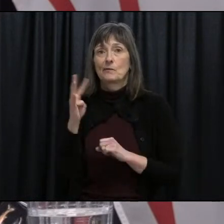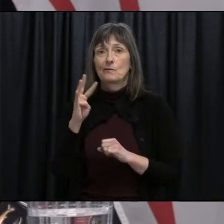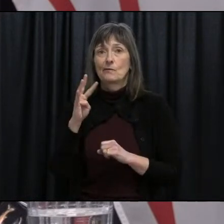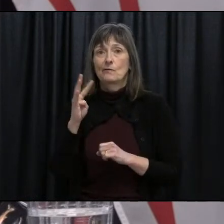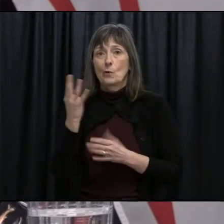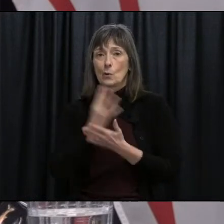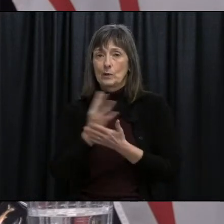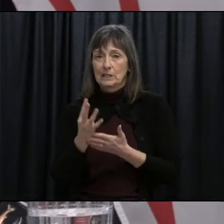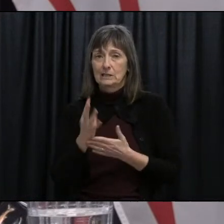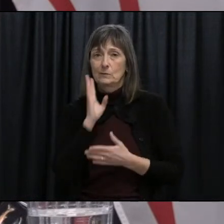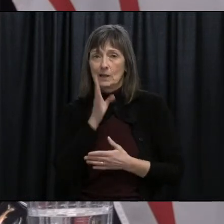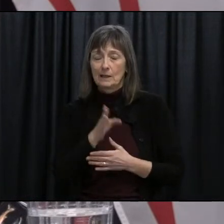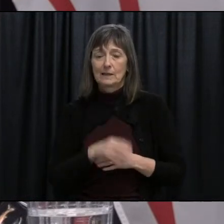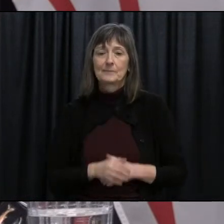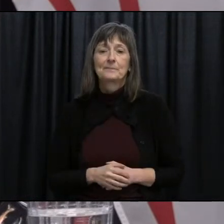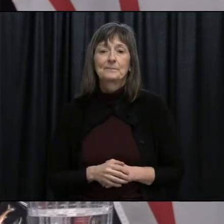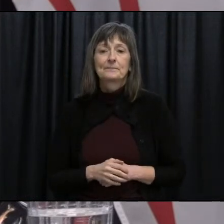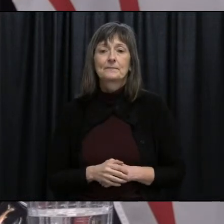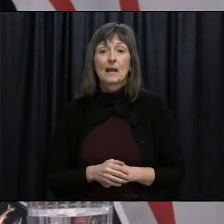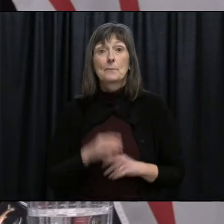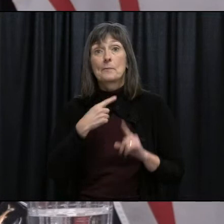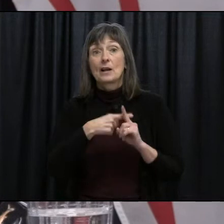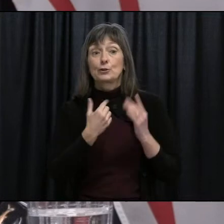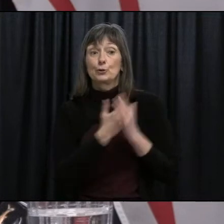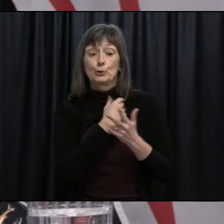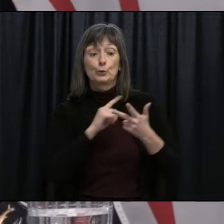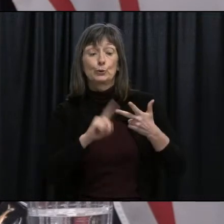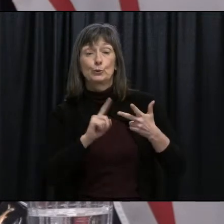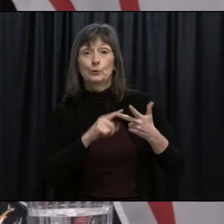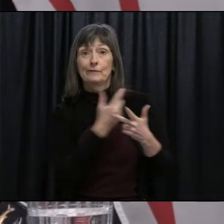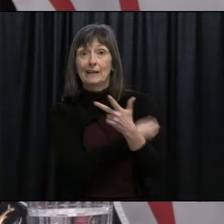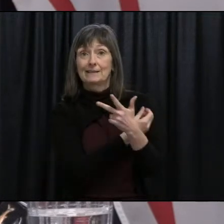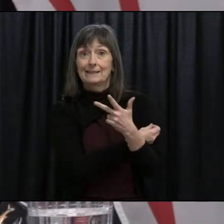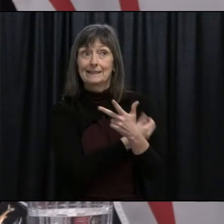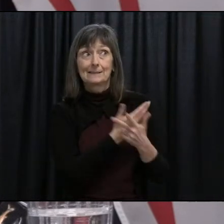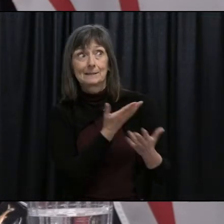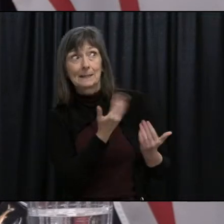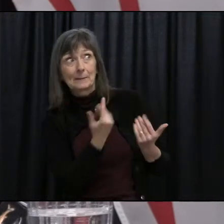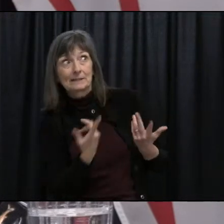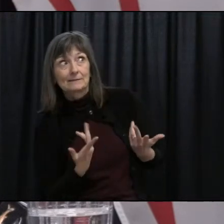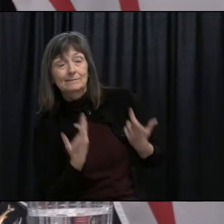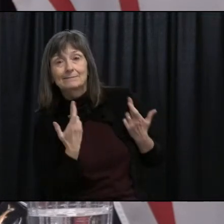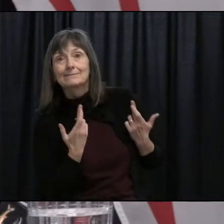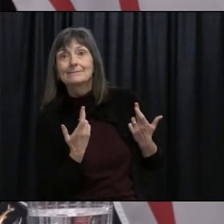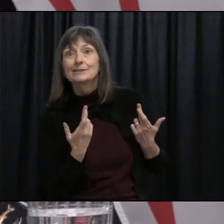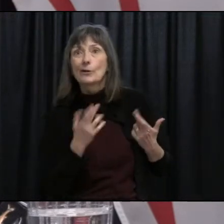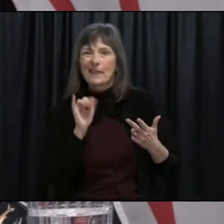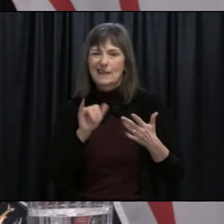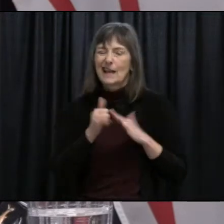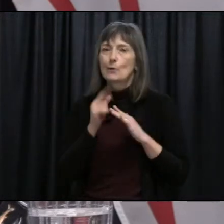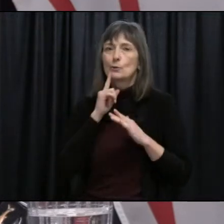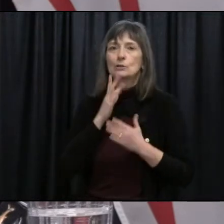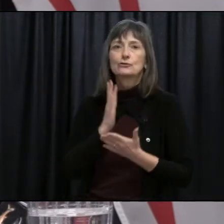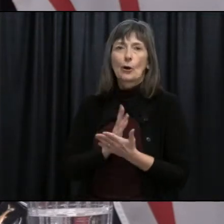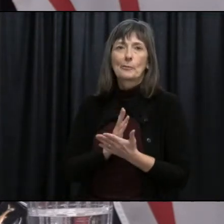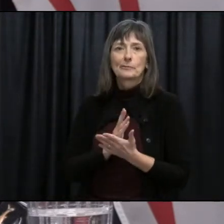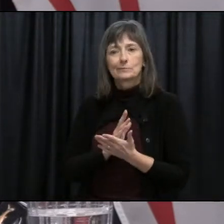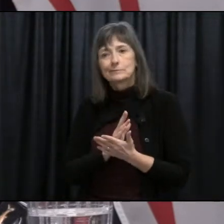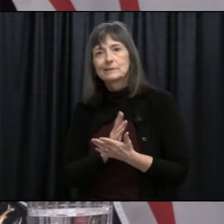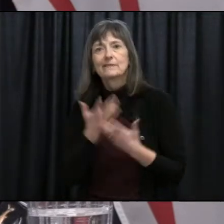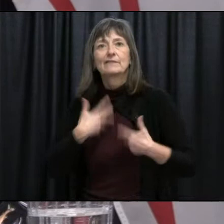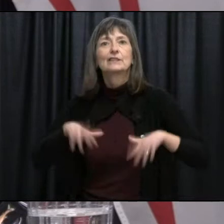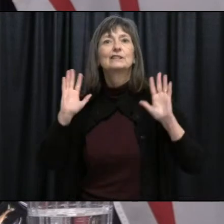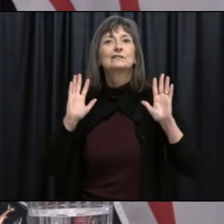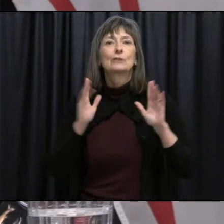on the horizon about more vaccines coming. And vaccines are the ultimate tool that will get us out of here. So just a reminder again that if you are eligible